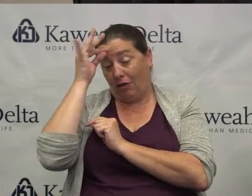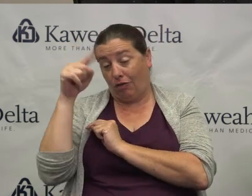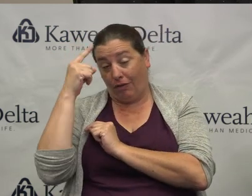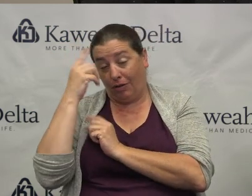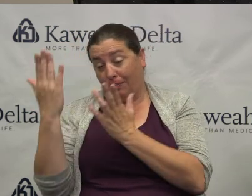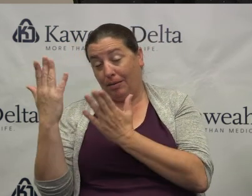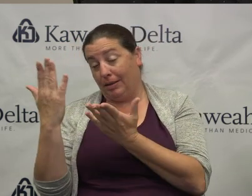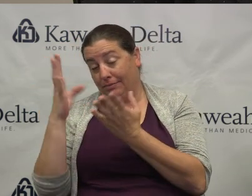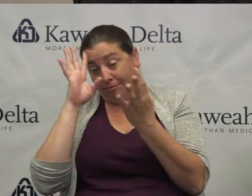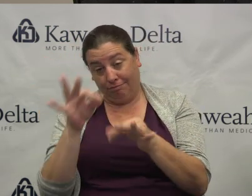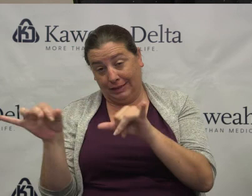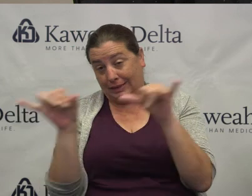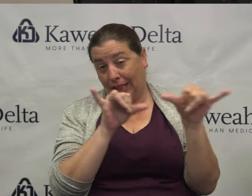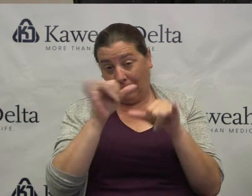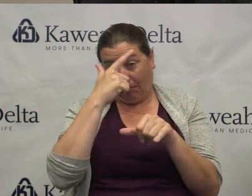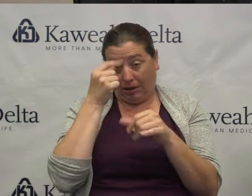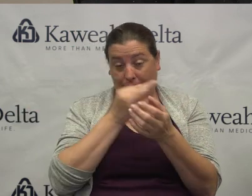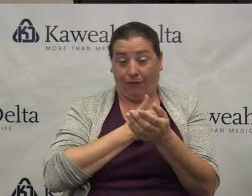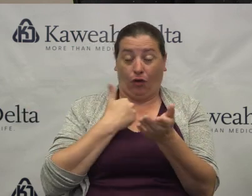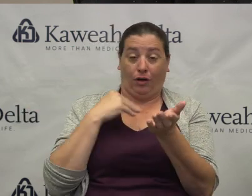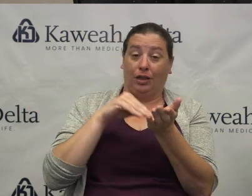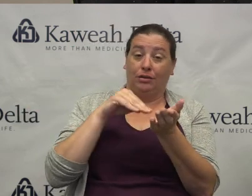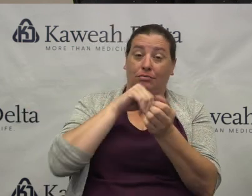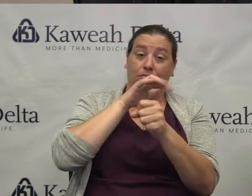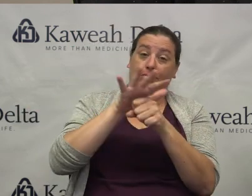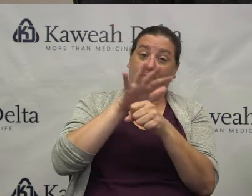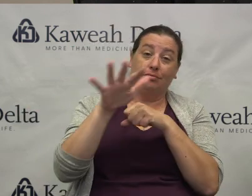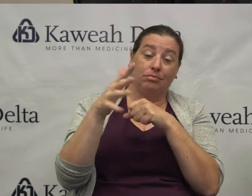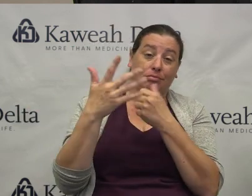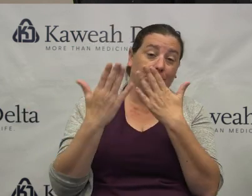conclusion, that because of our physician shortage, they may not make a full allocation to us.